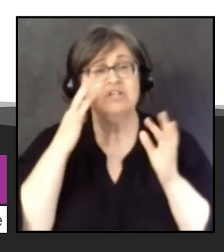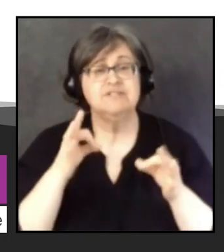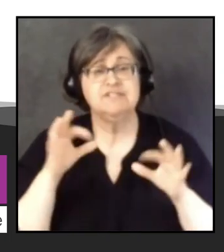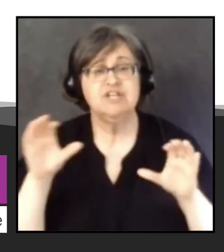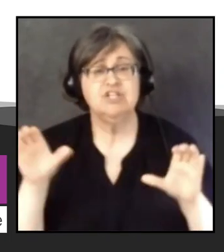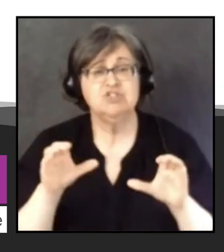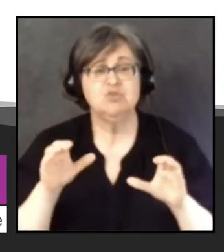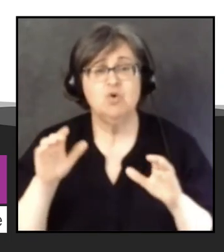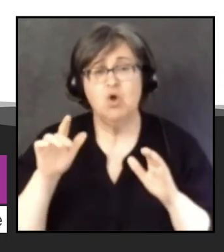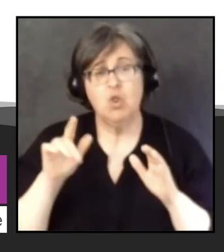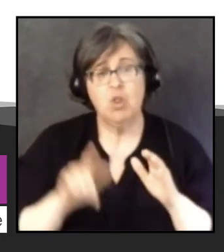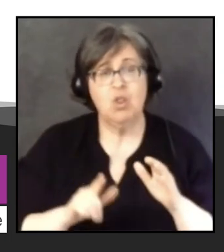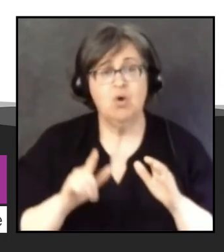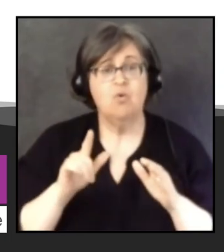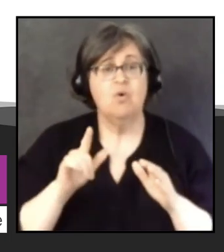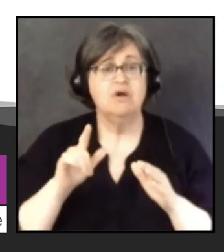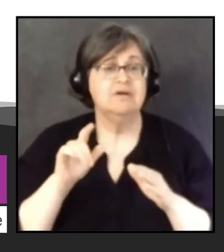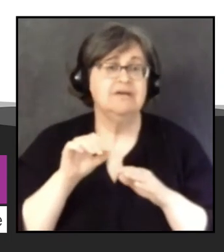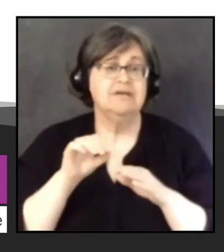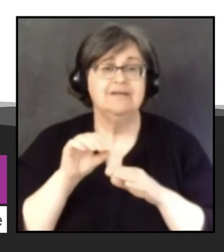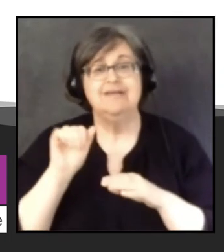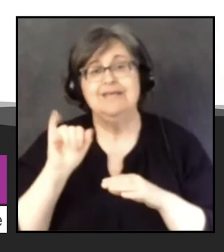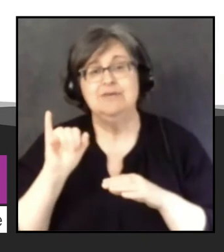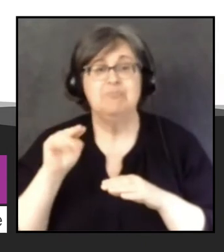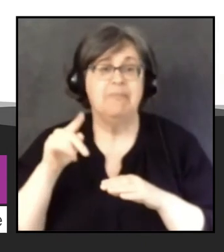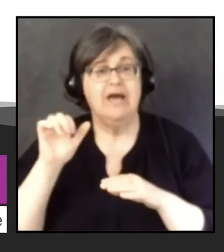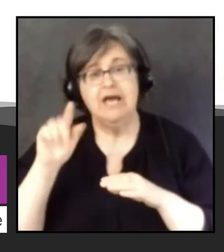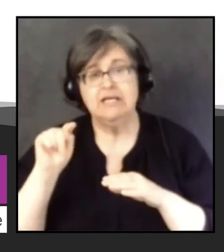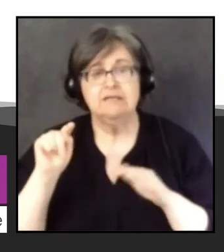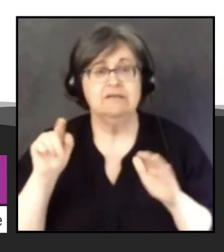impact activities. Next slide, please.